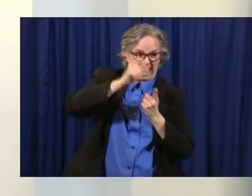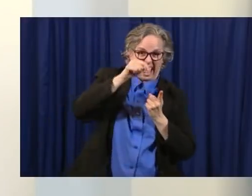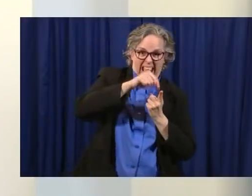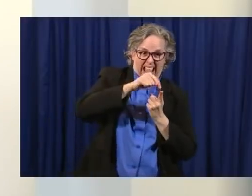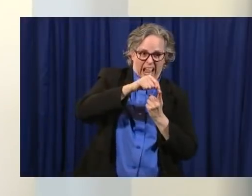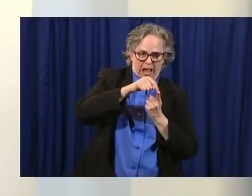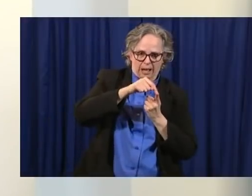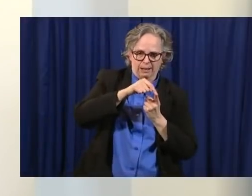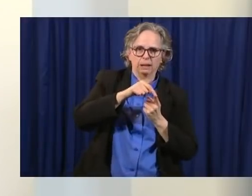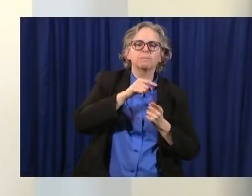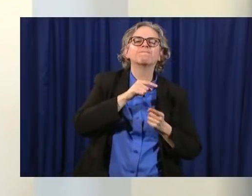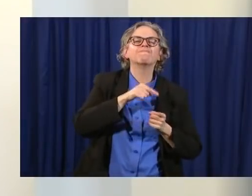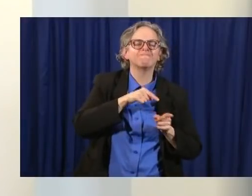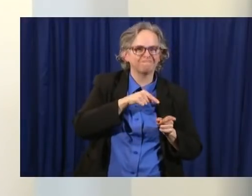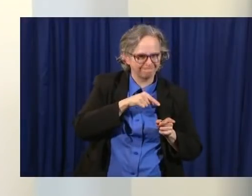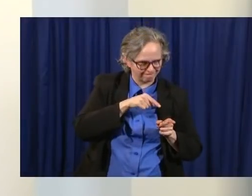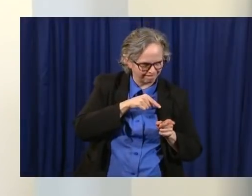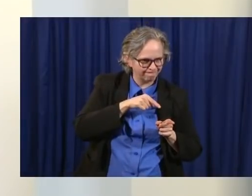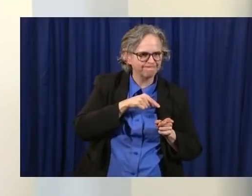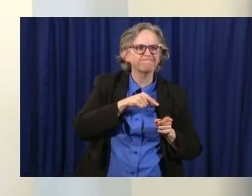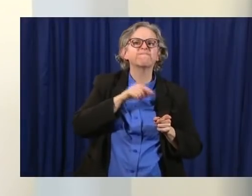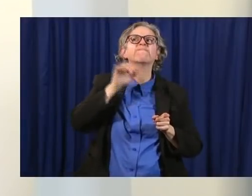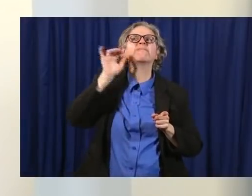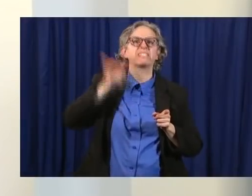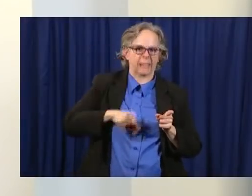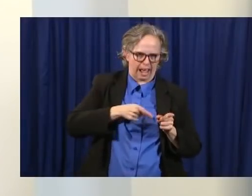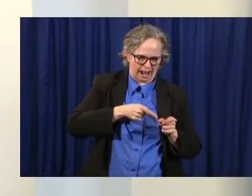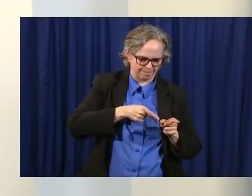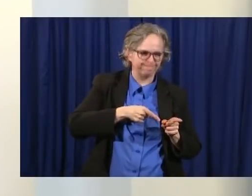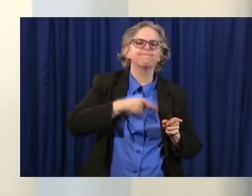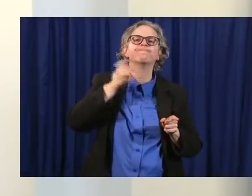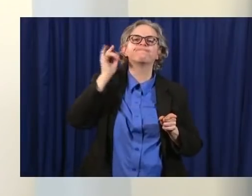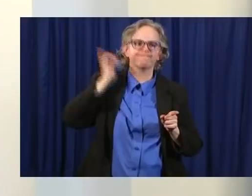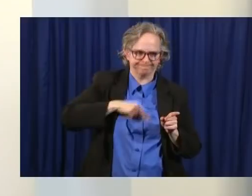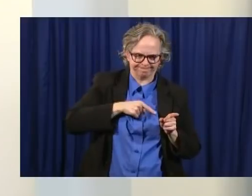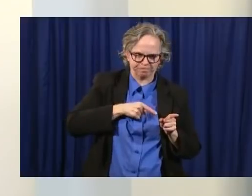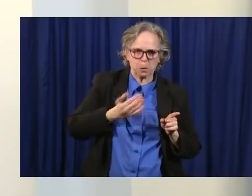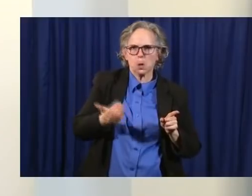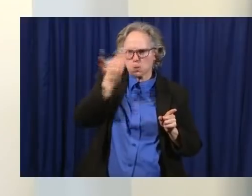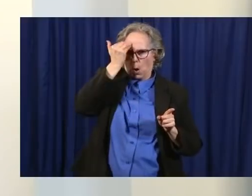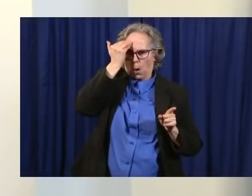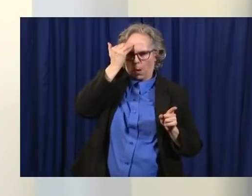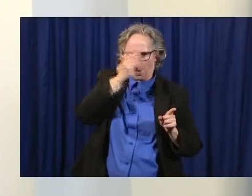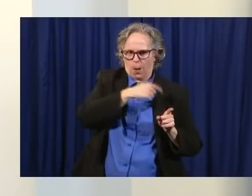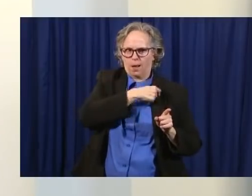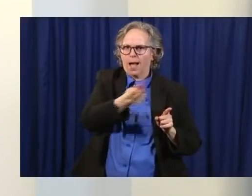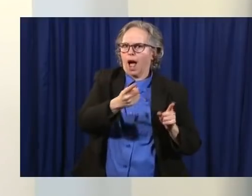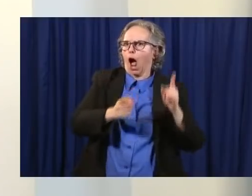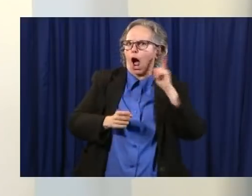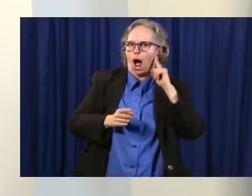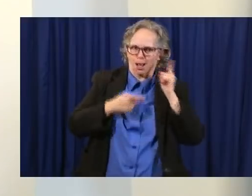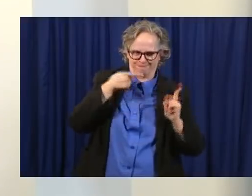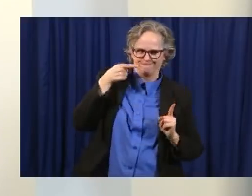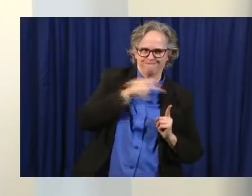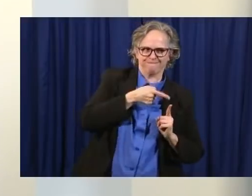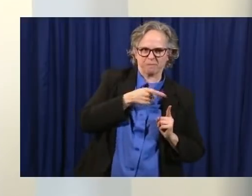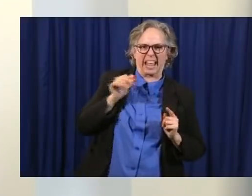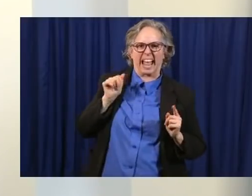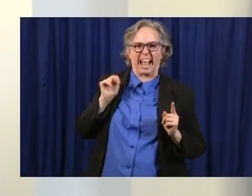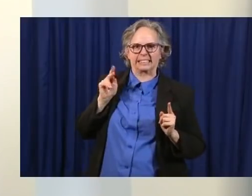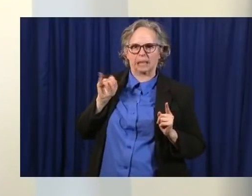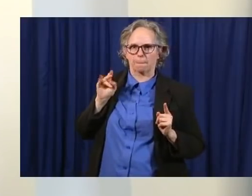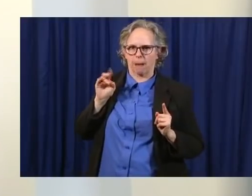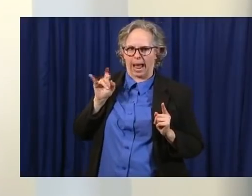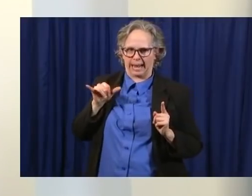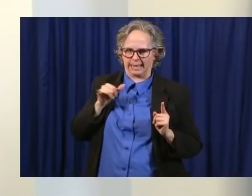assays. As you know, the antibody testing has had various levels of accuracy so far in the data. So we're actually going to use a